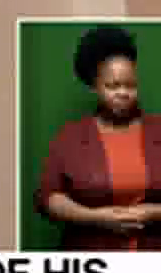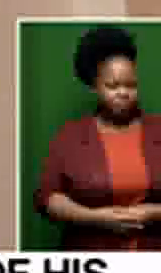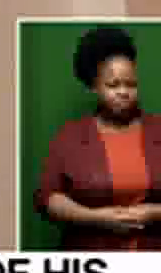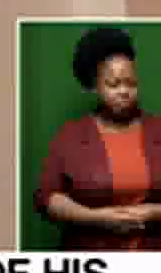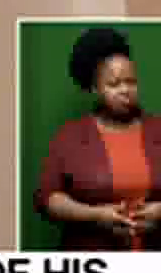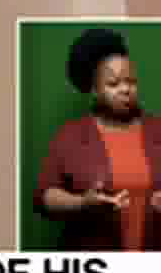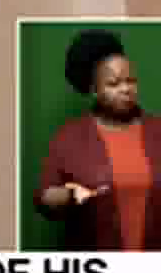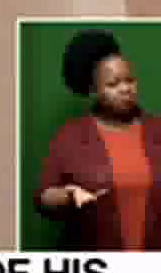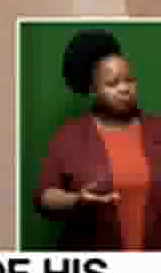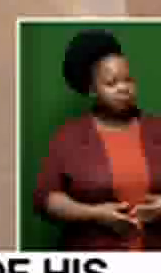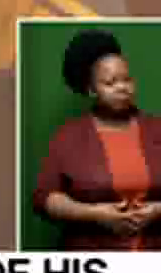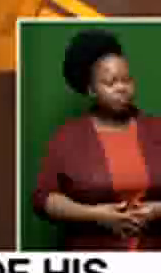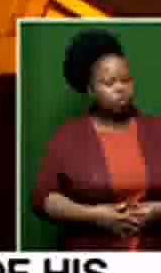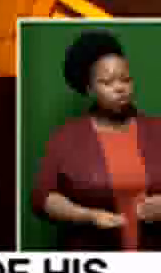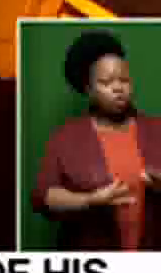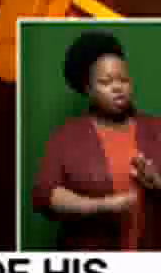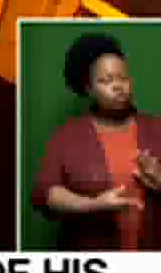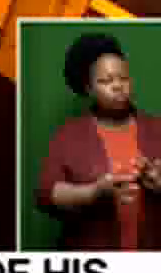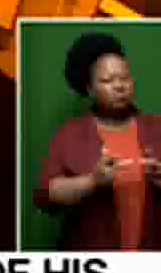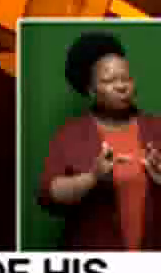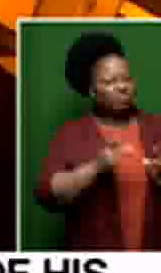we, what are the download details?